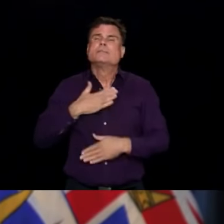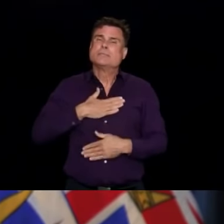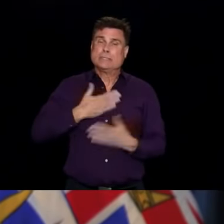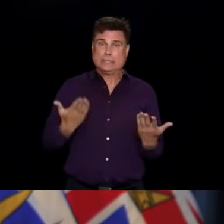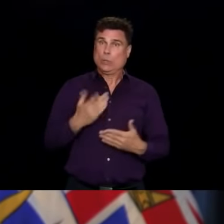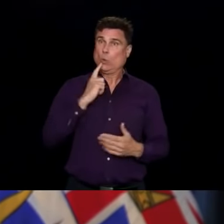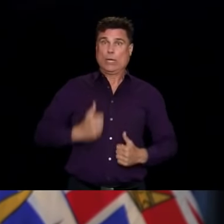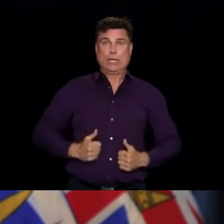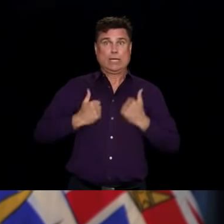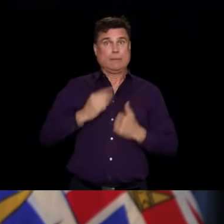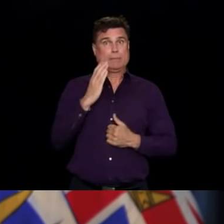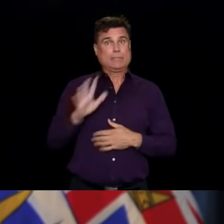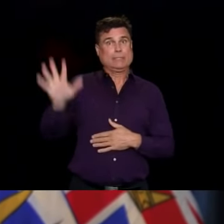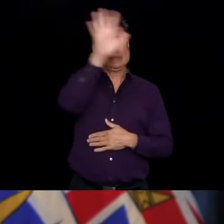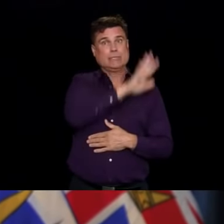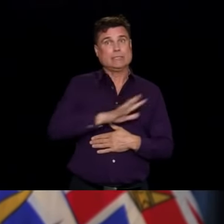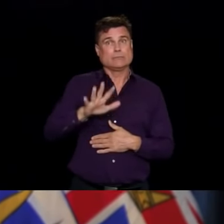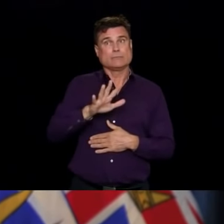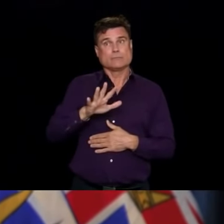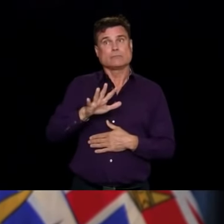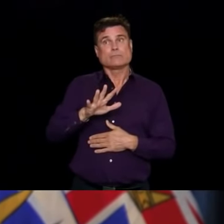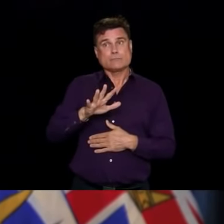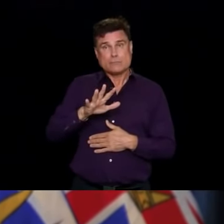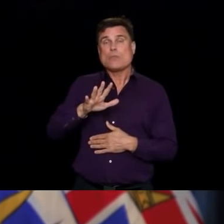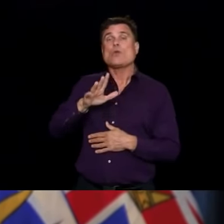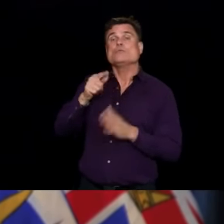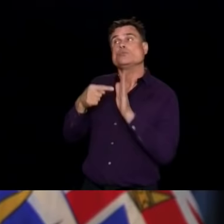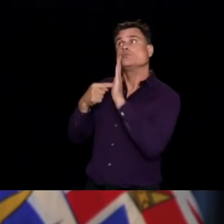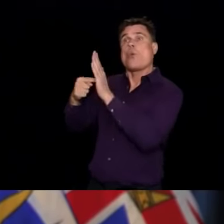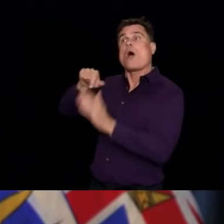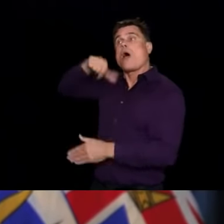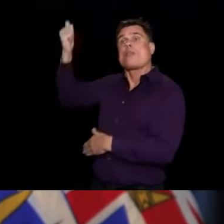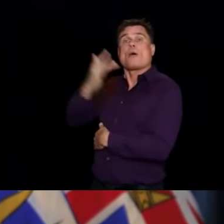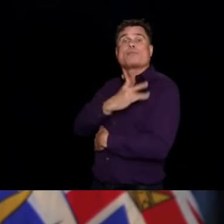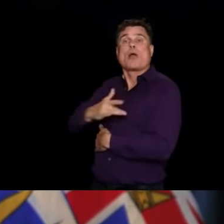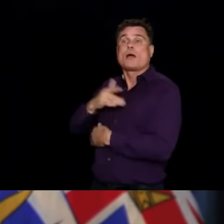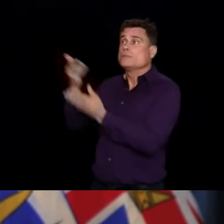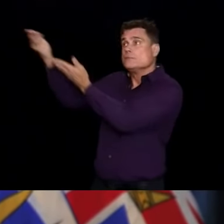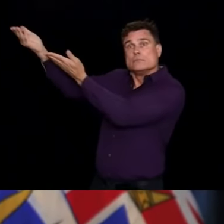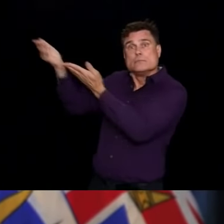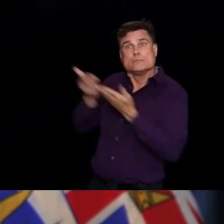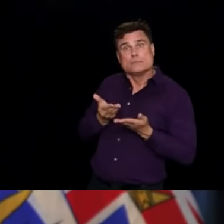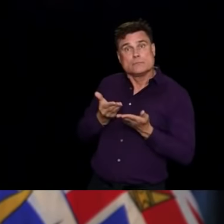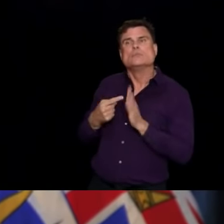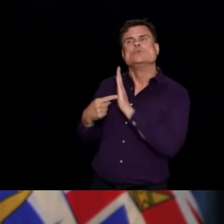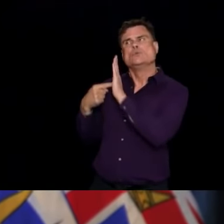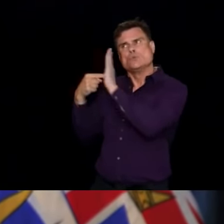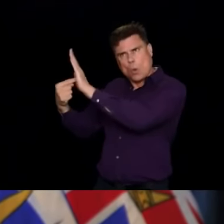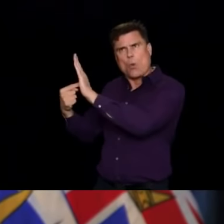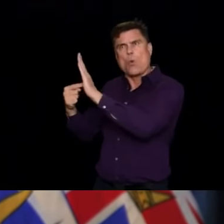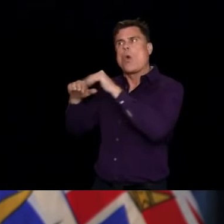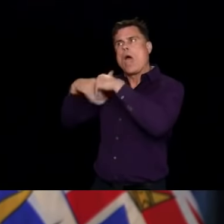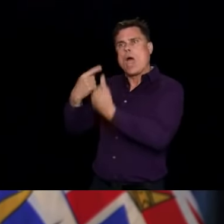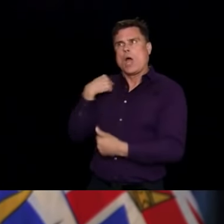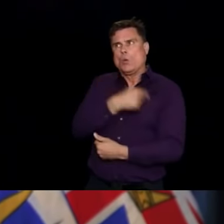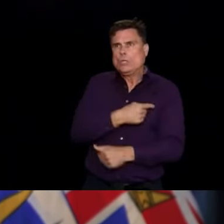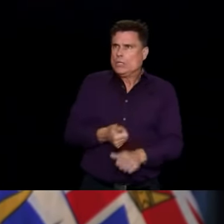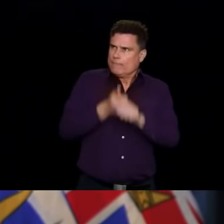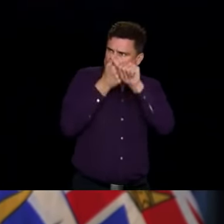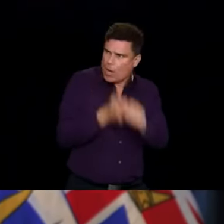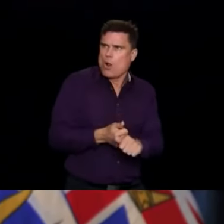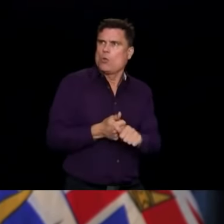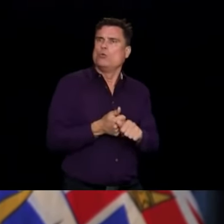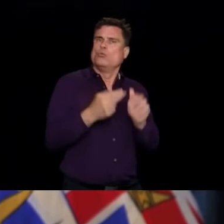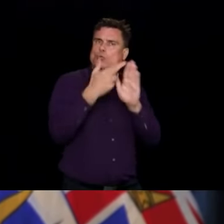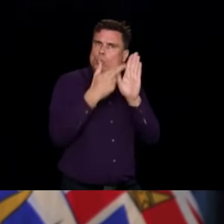Canadians how they too can do their part when they're here in BC. Anyone who's new to British Columbia from elsewhere in